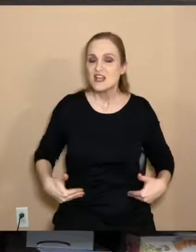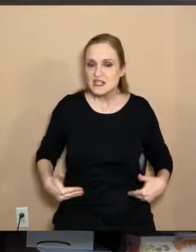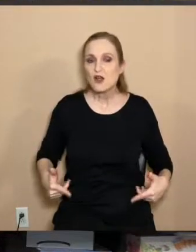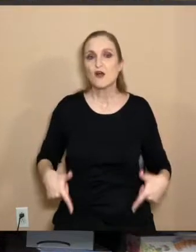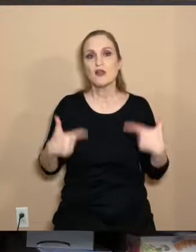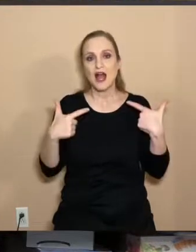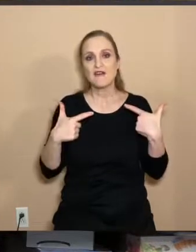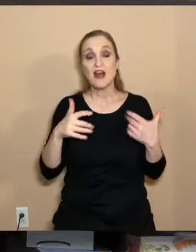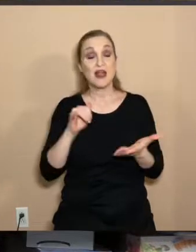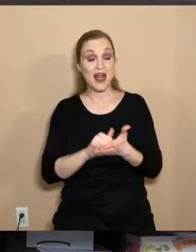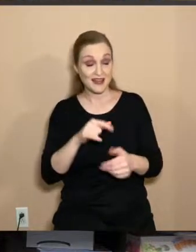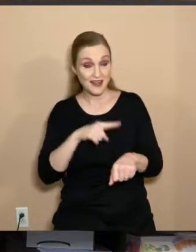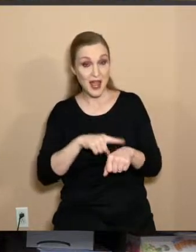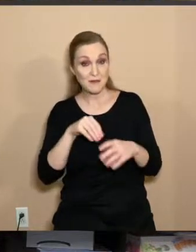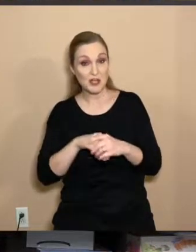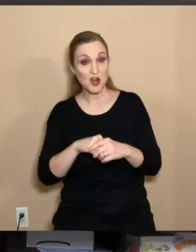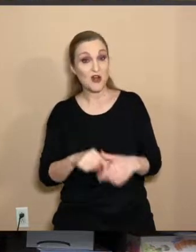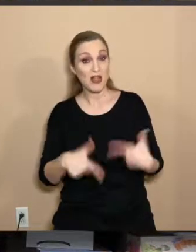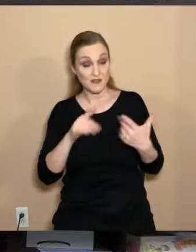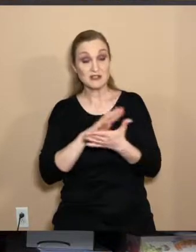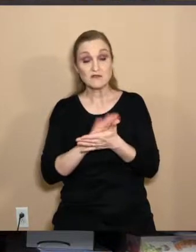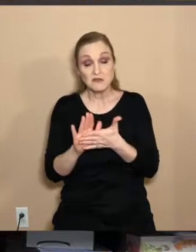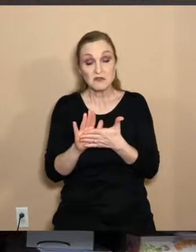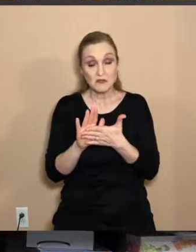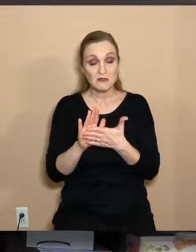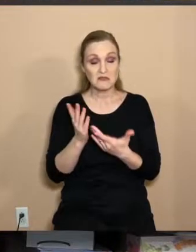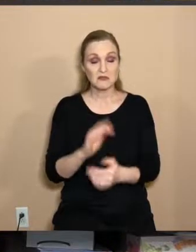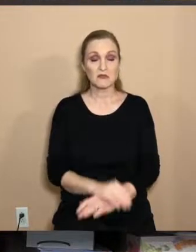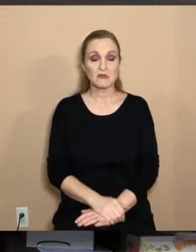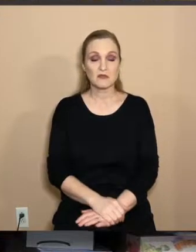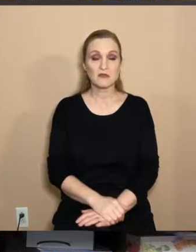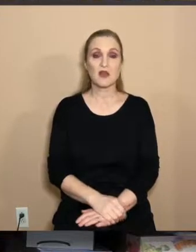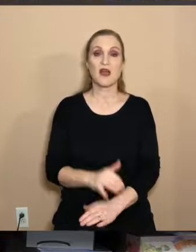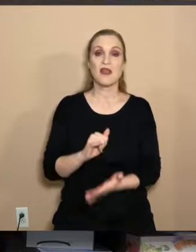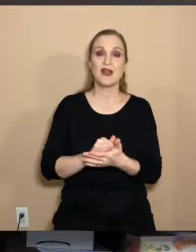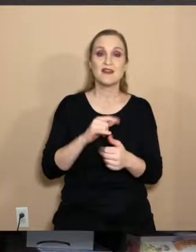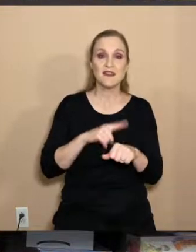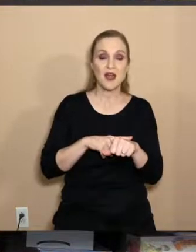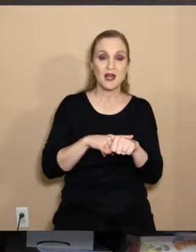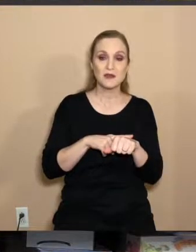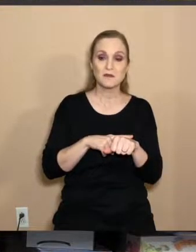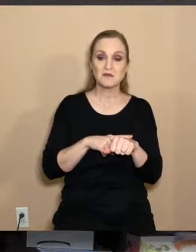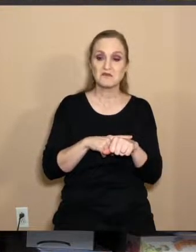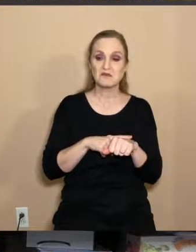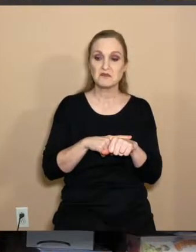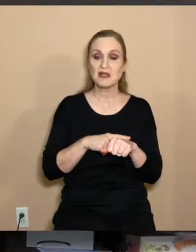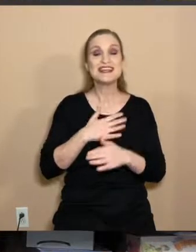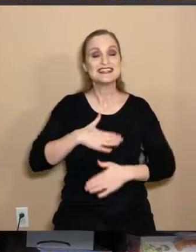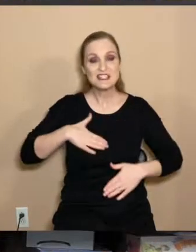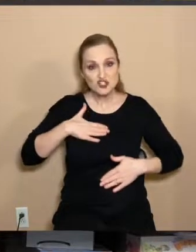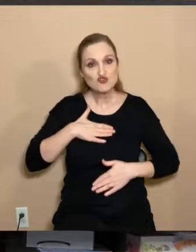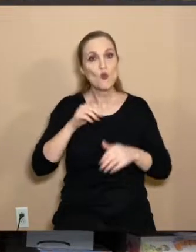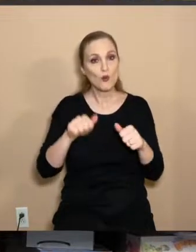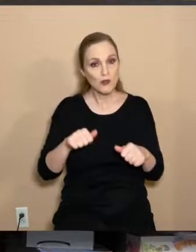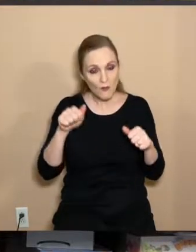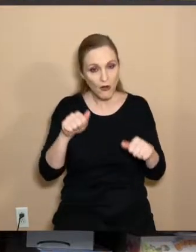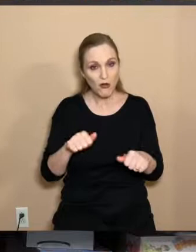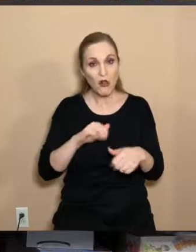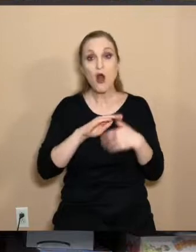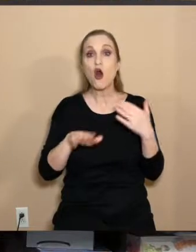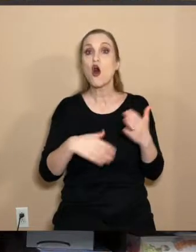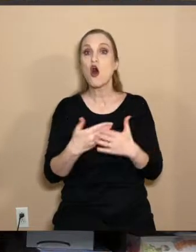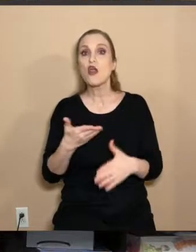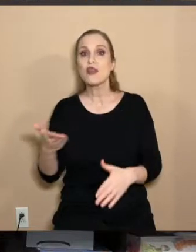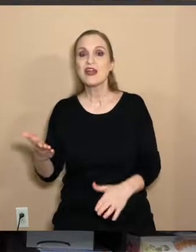existence. He said that time in our life is sweet. That time in our life is enjoyable. All